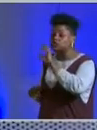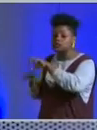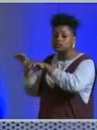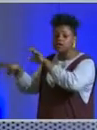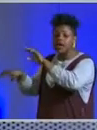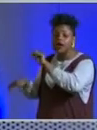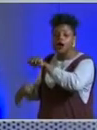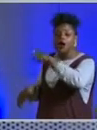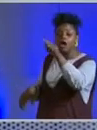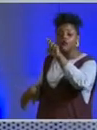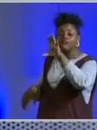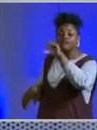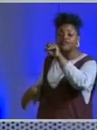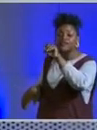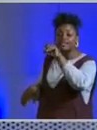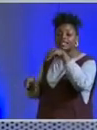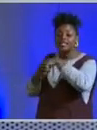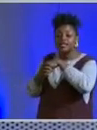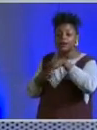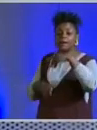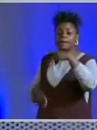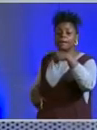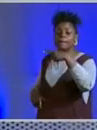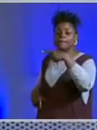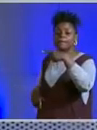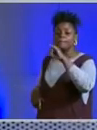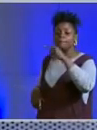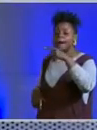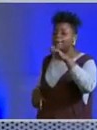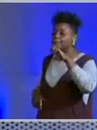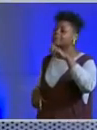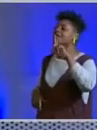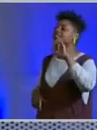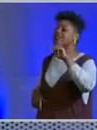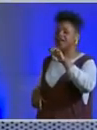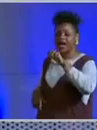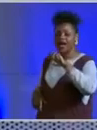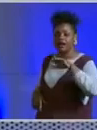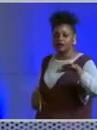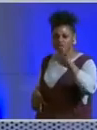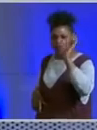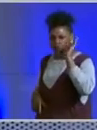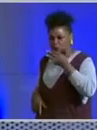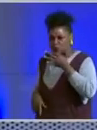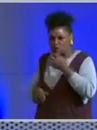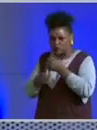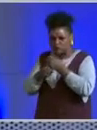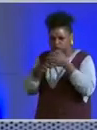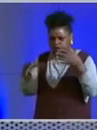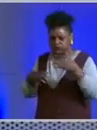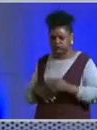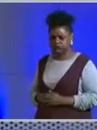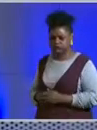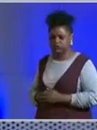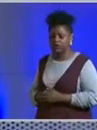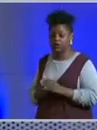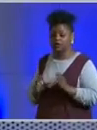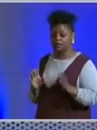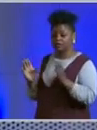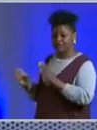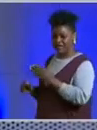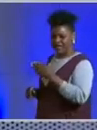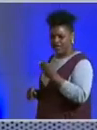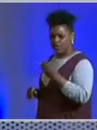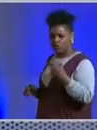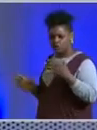pipeline to be preserved this year. A big accomplishment on preservation. We also have to